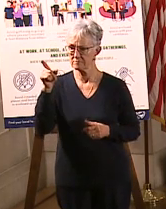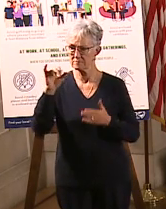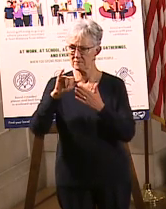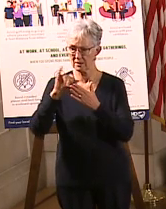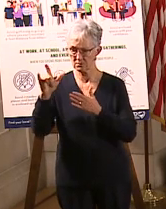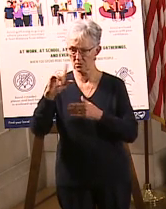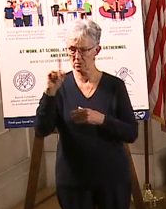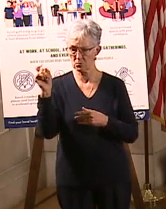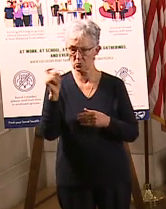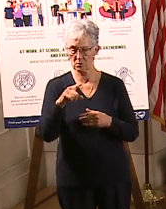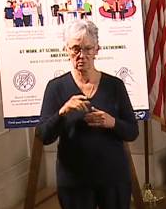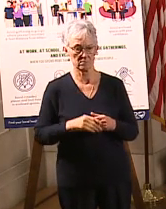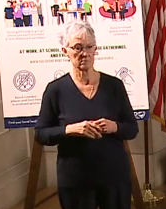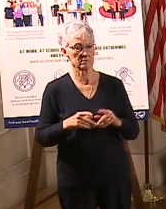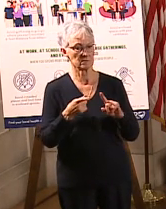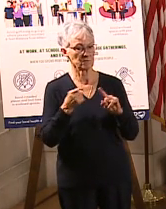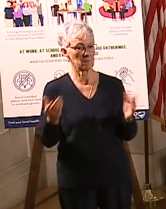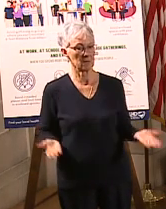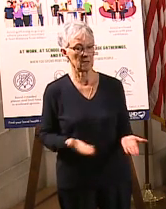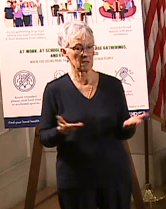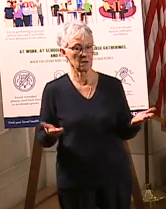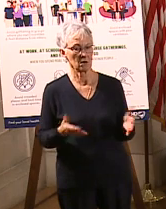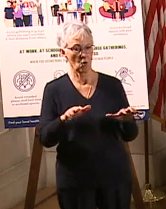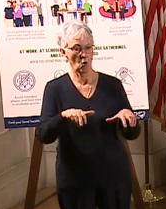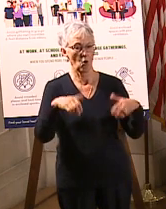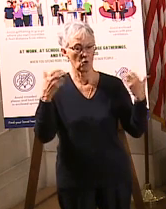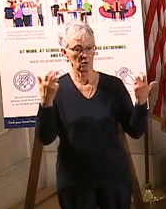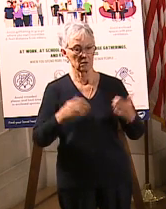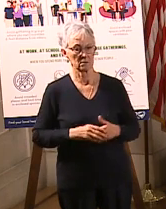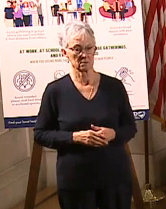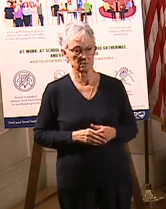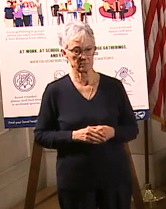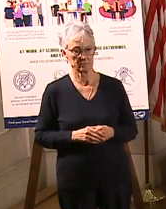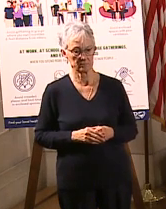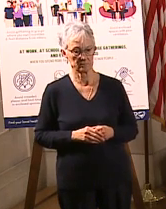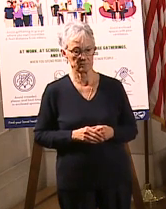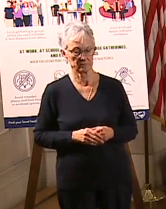in? All right, questions from the audience. Martha?